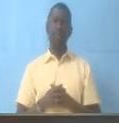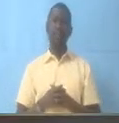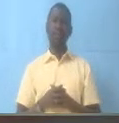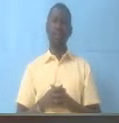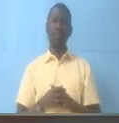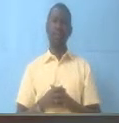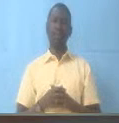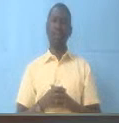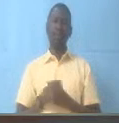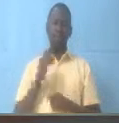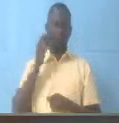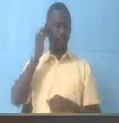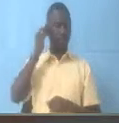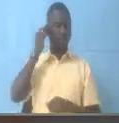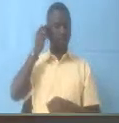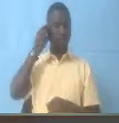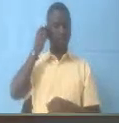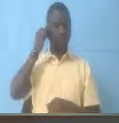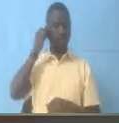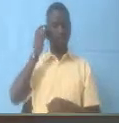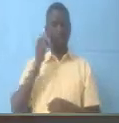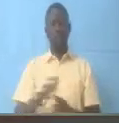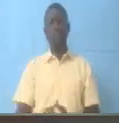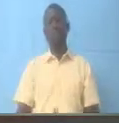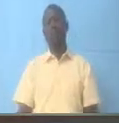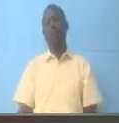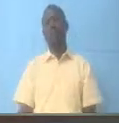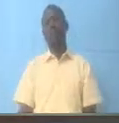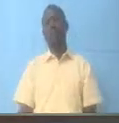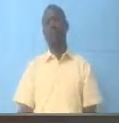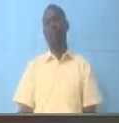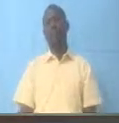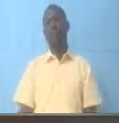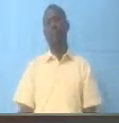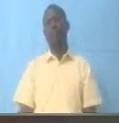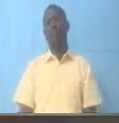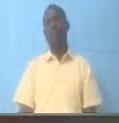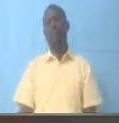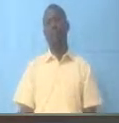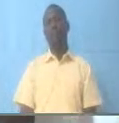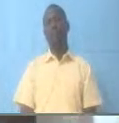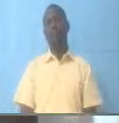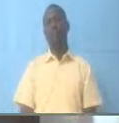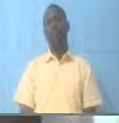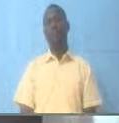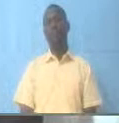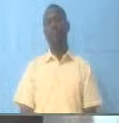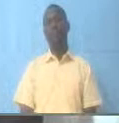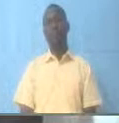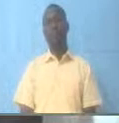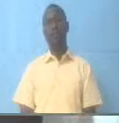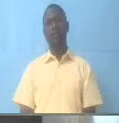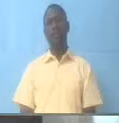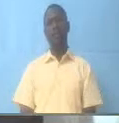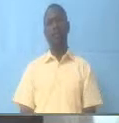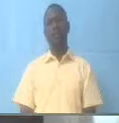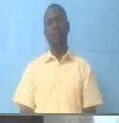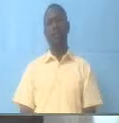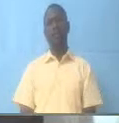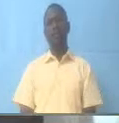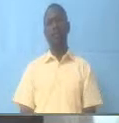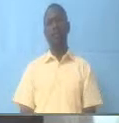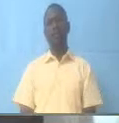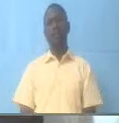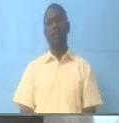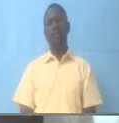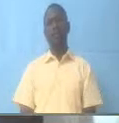te itamit gis liggéey bi ni muy demee pour jël nag mbir yu tefaar yu mel noonu gàcce ko kenn nit foog si rek nga sukkandeku ko nag ci